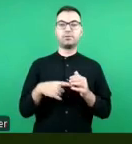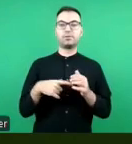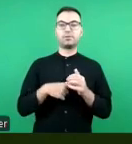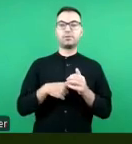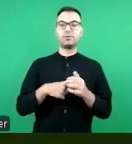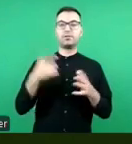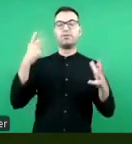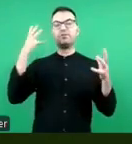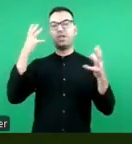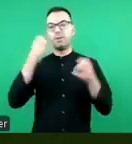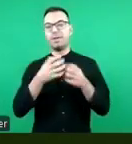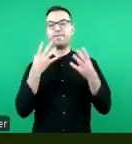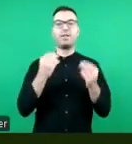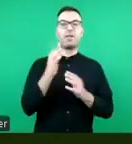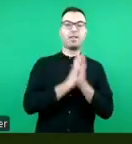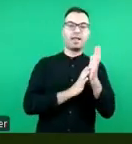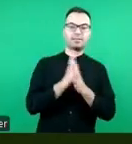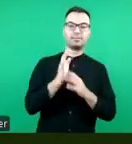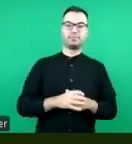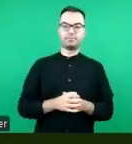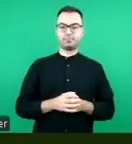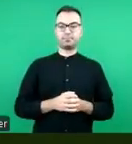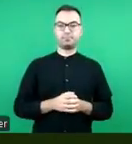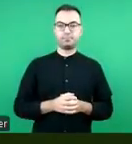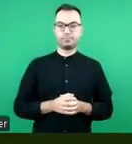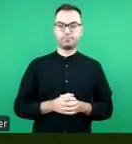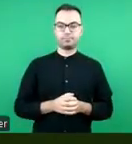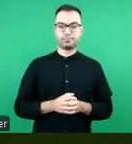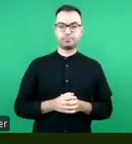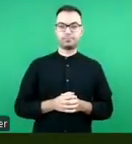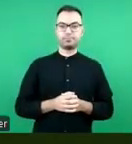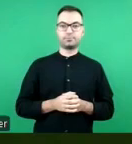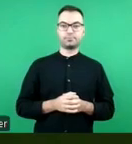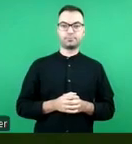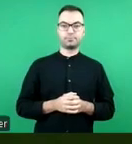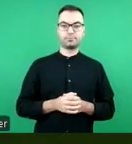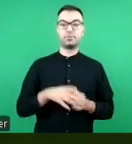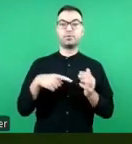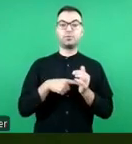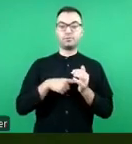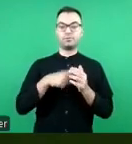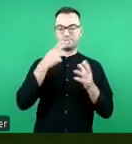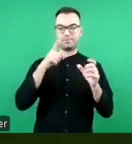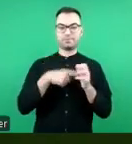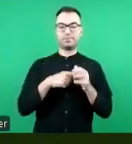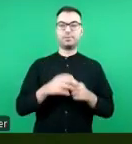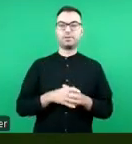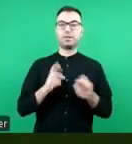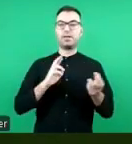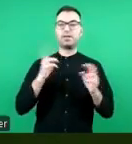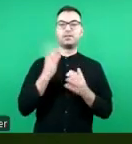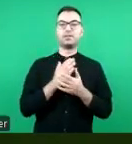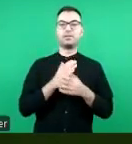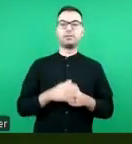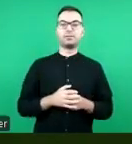moist forests. But as you can see here, the responses are only for mollusks